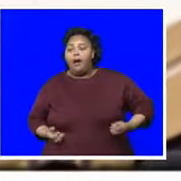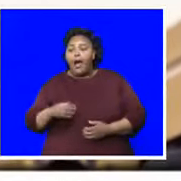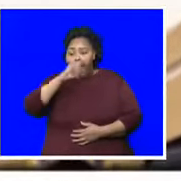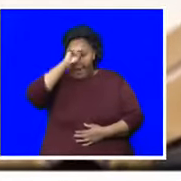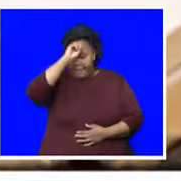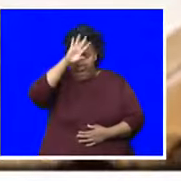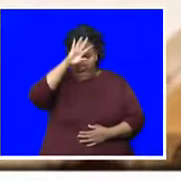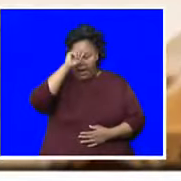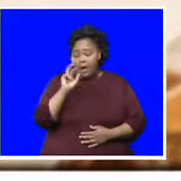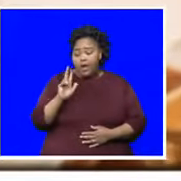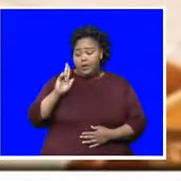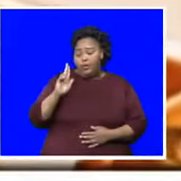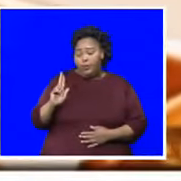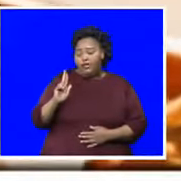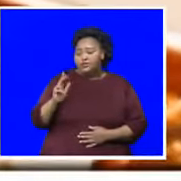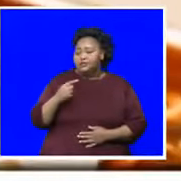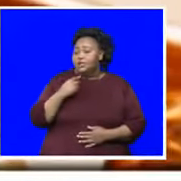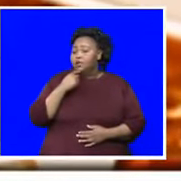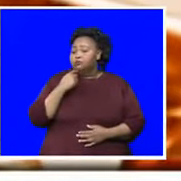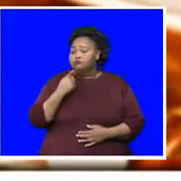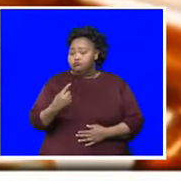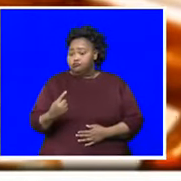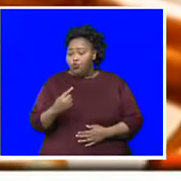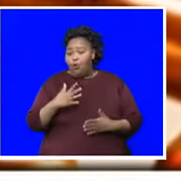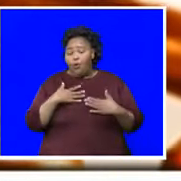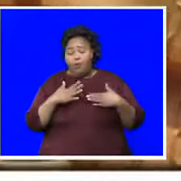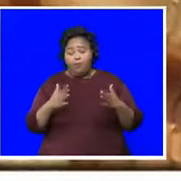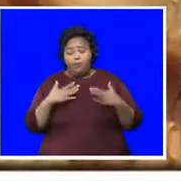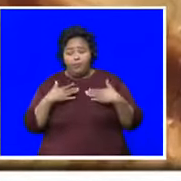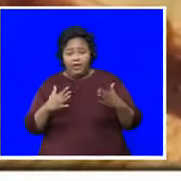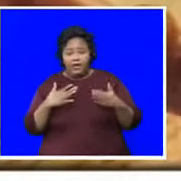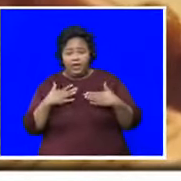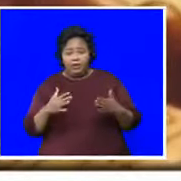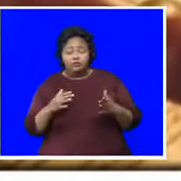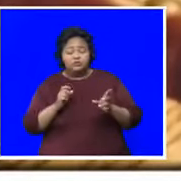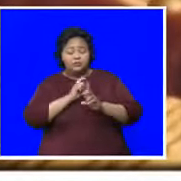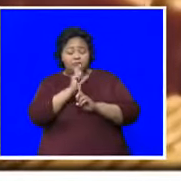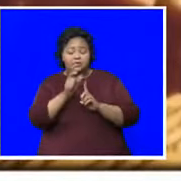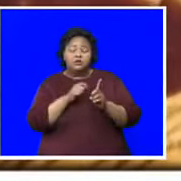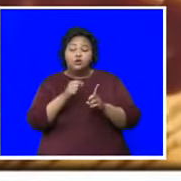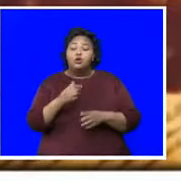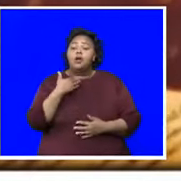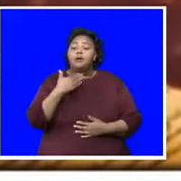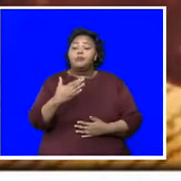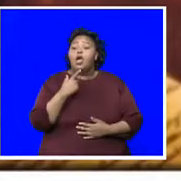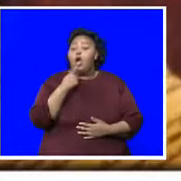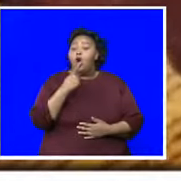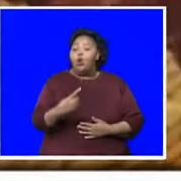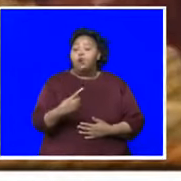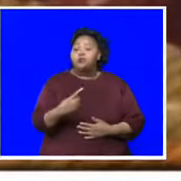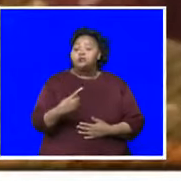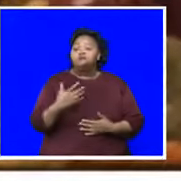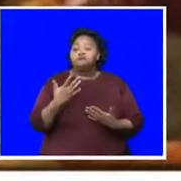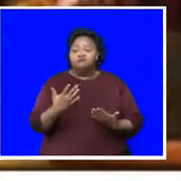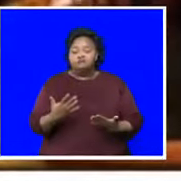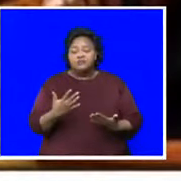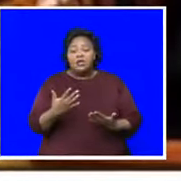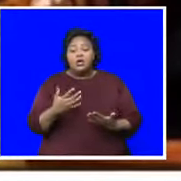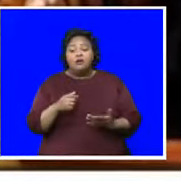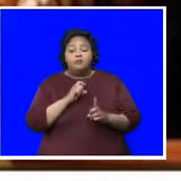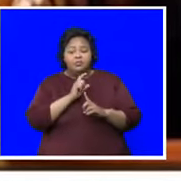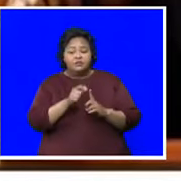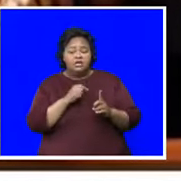ever quoting the deceased while in the issue of hating the accused. He said there was nothing to like about